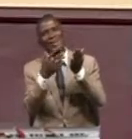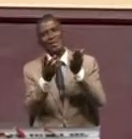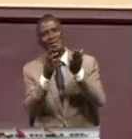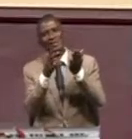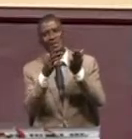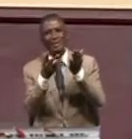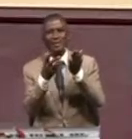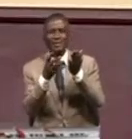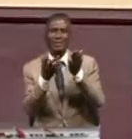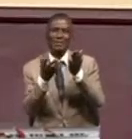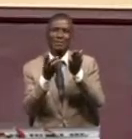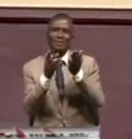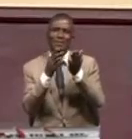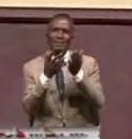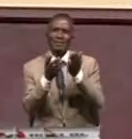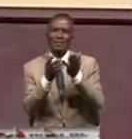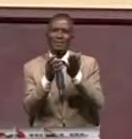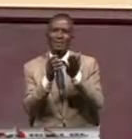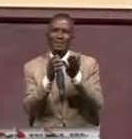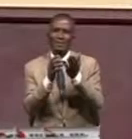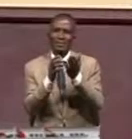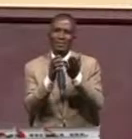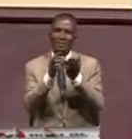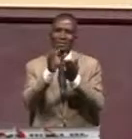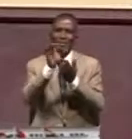8:56 a.m. p.m. Sorry,